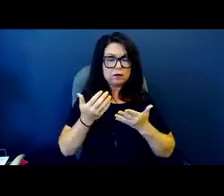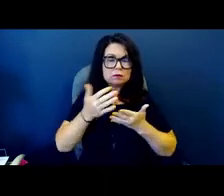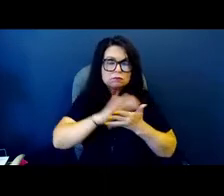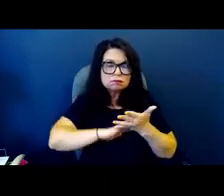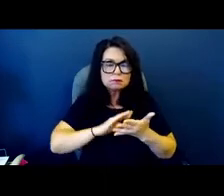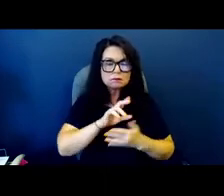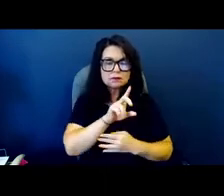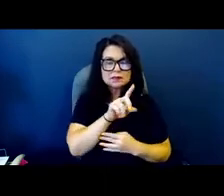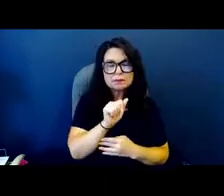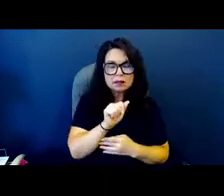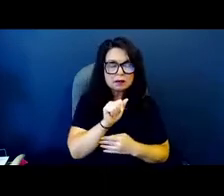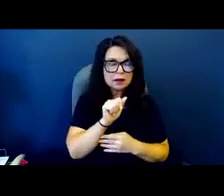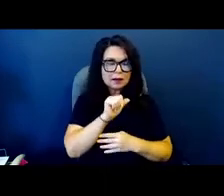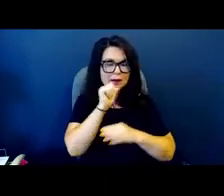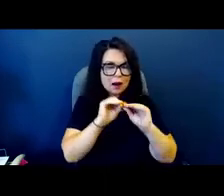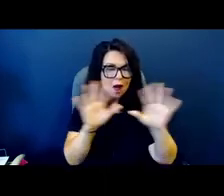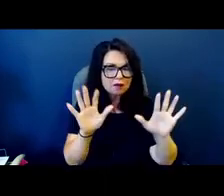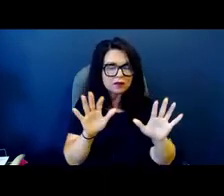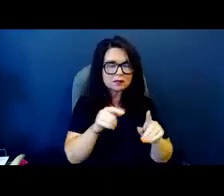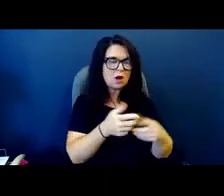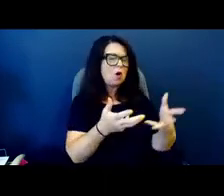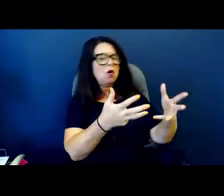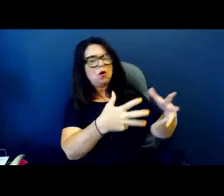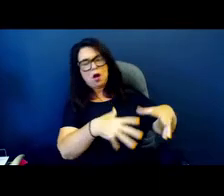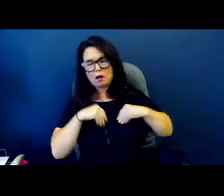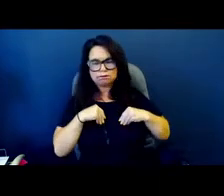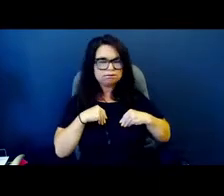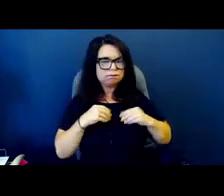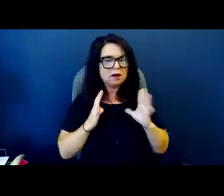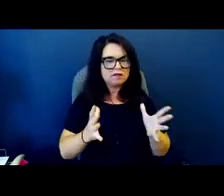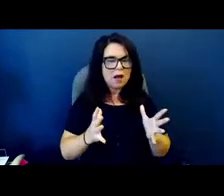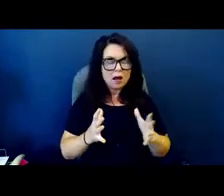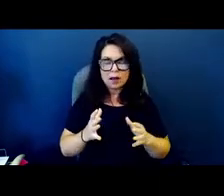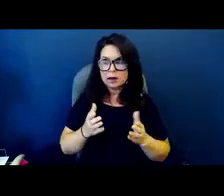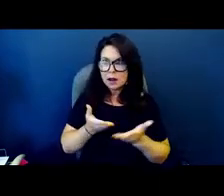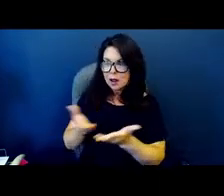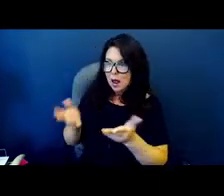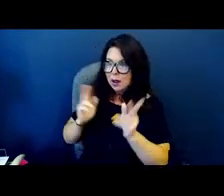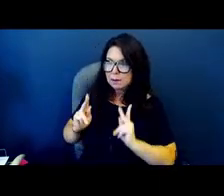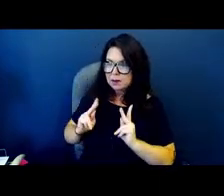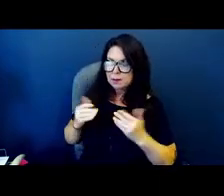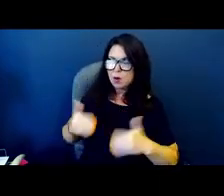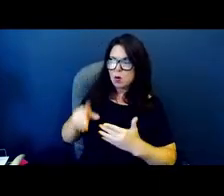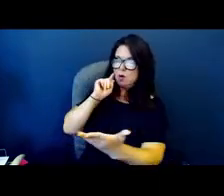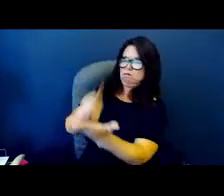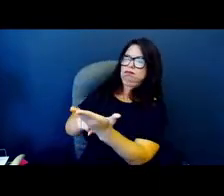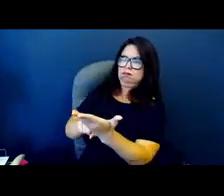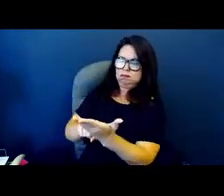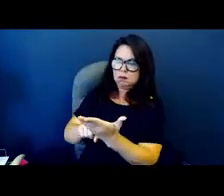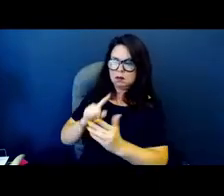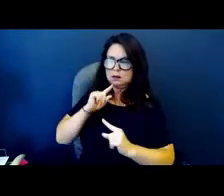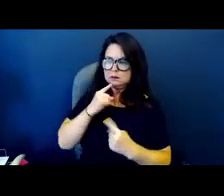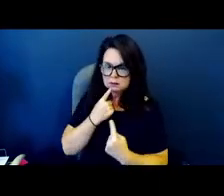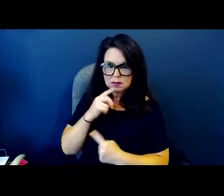accepted than those who have really, really significant disabilities. So again, she